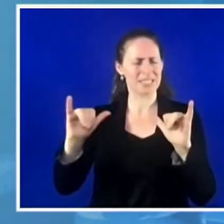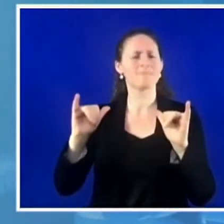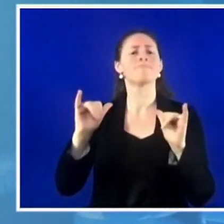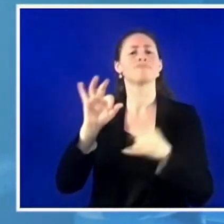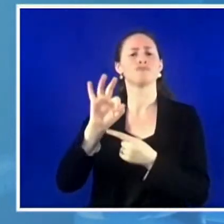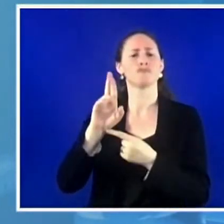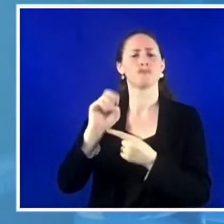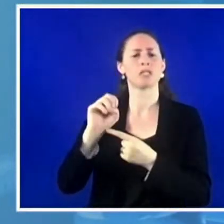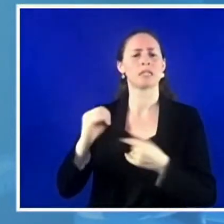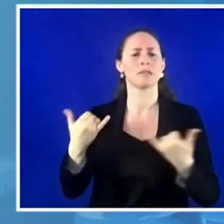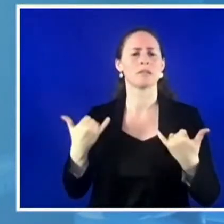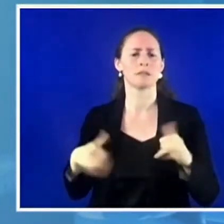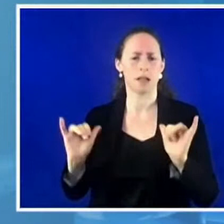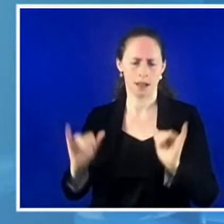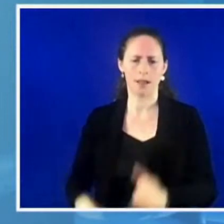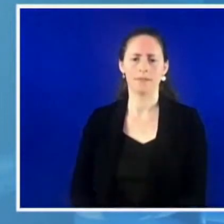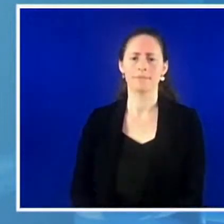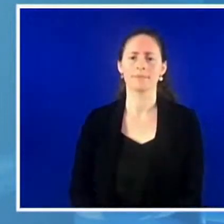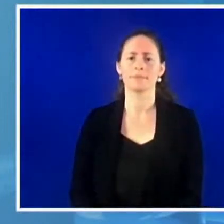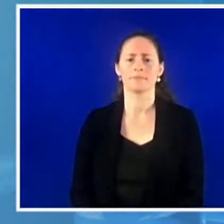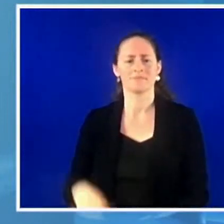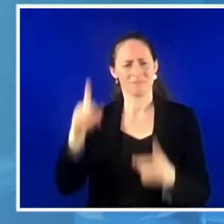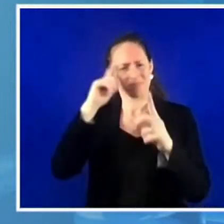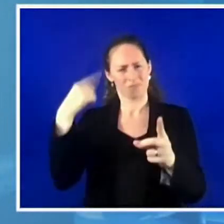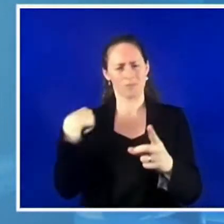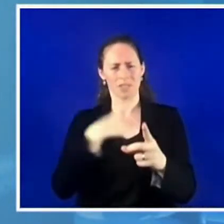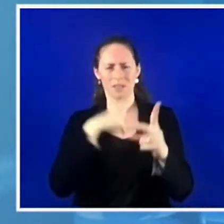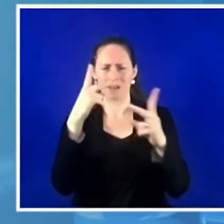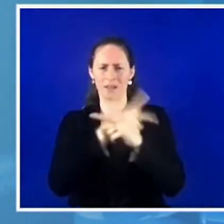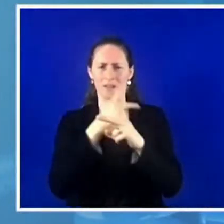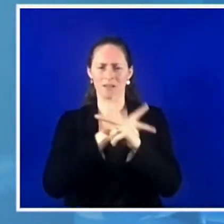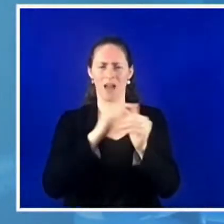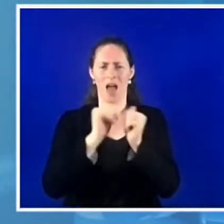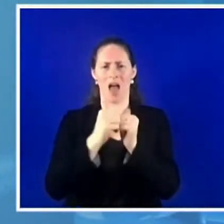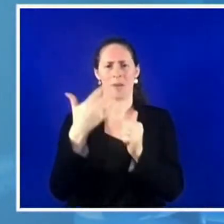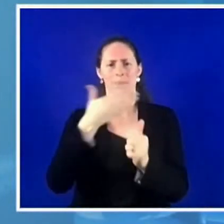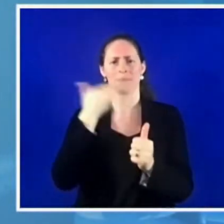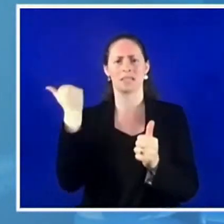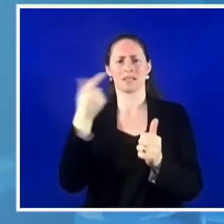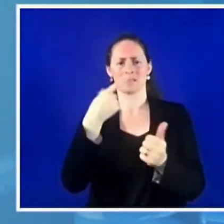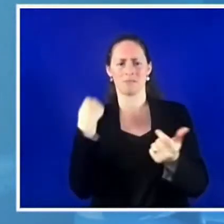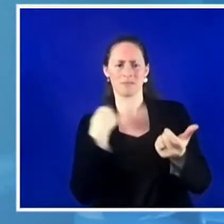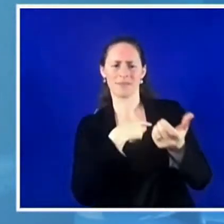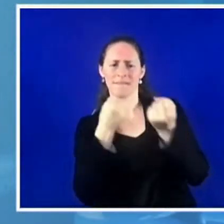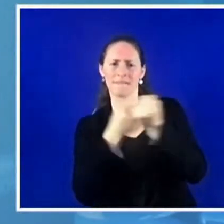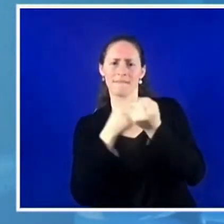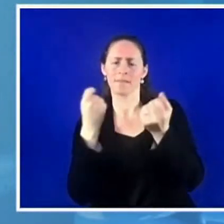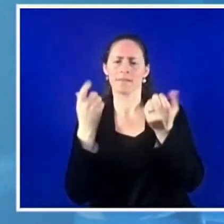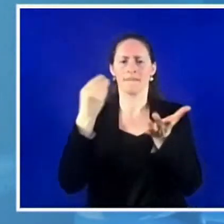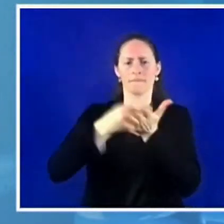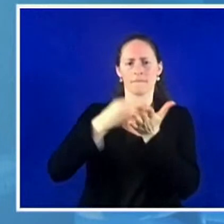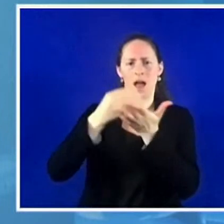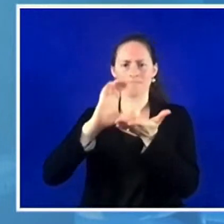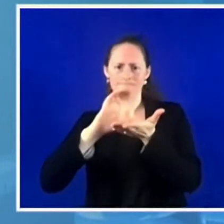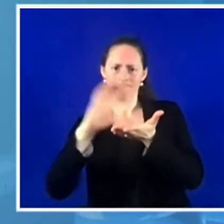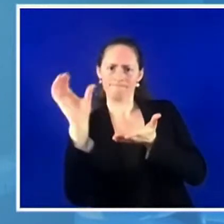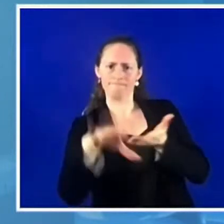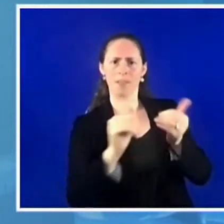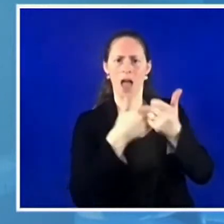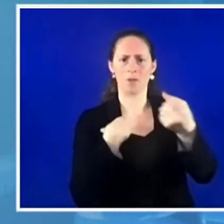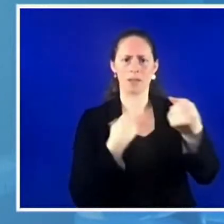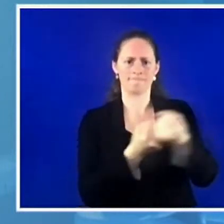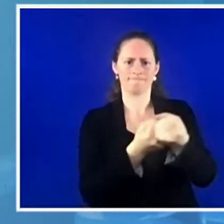to increase financial support for COVID-19 vaccines that are administered at home. So today, we want to call upon one